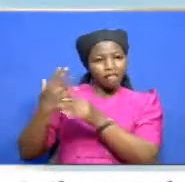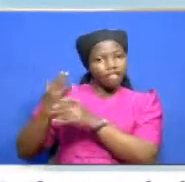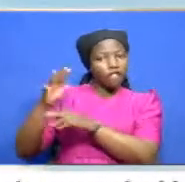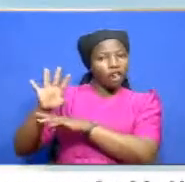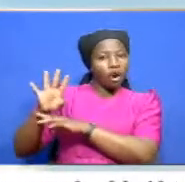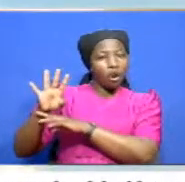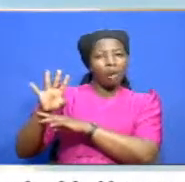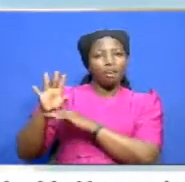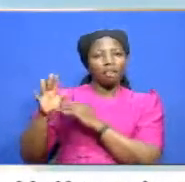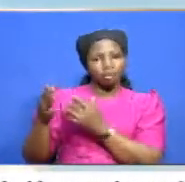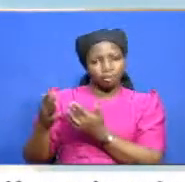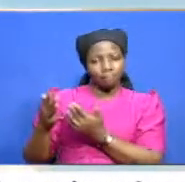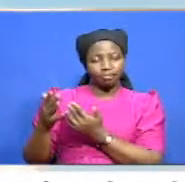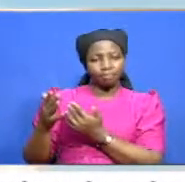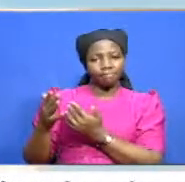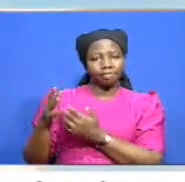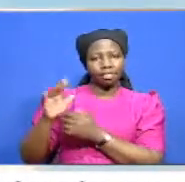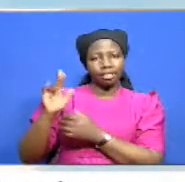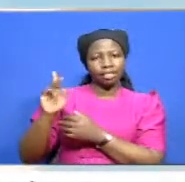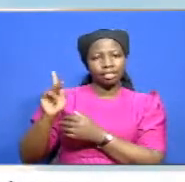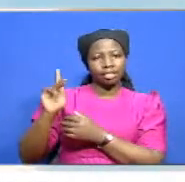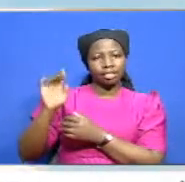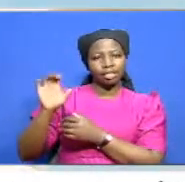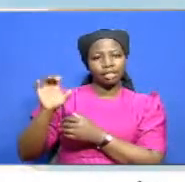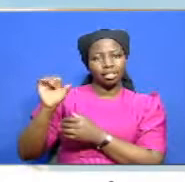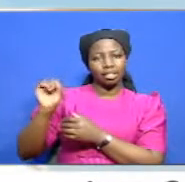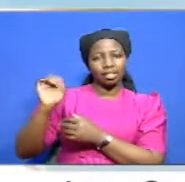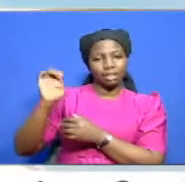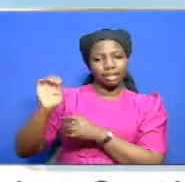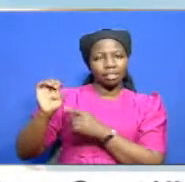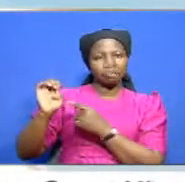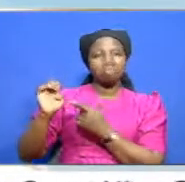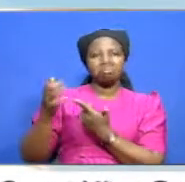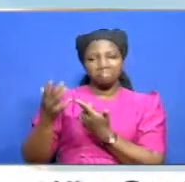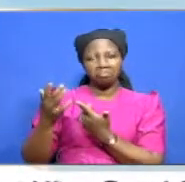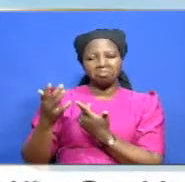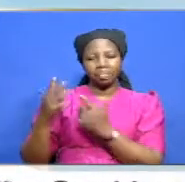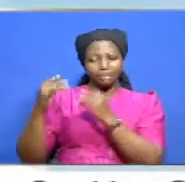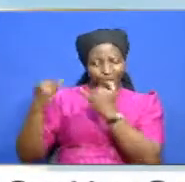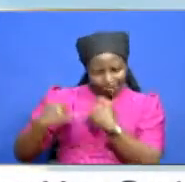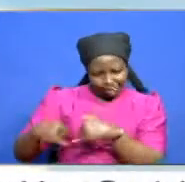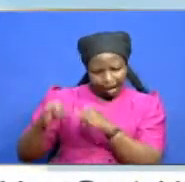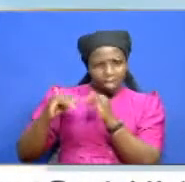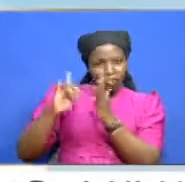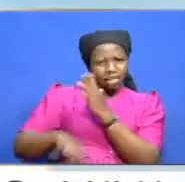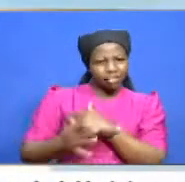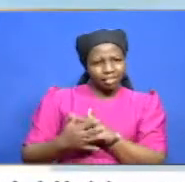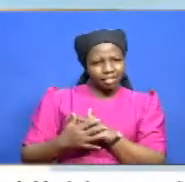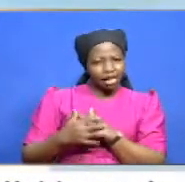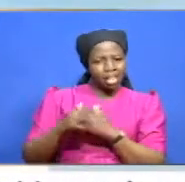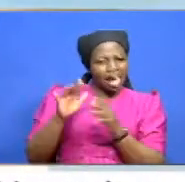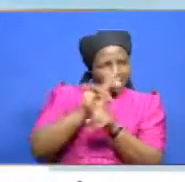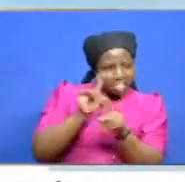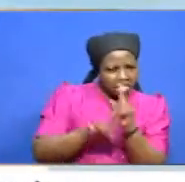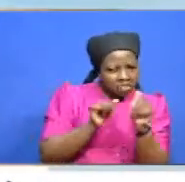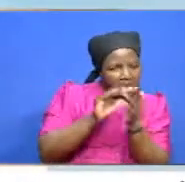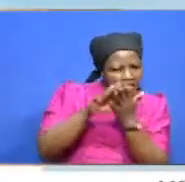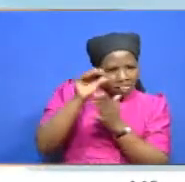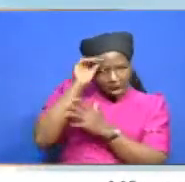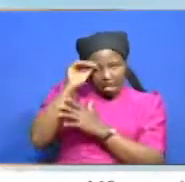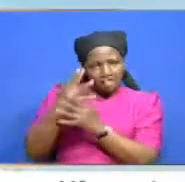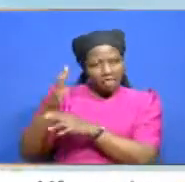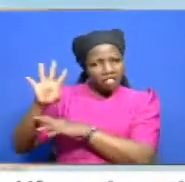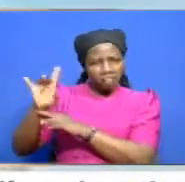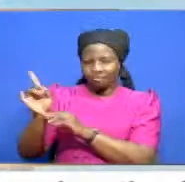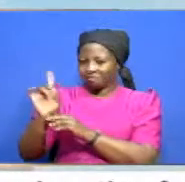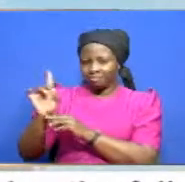is at KCSE is not necessarily what is learnt in Form 4. It is the